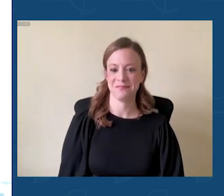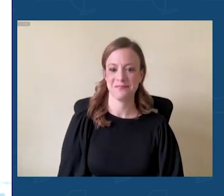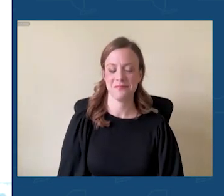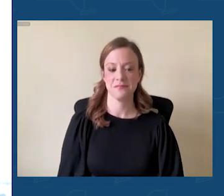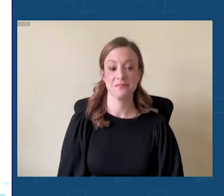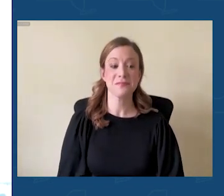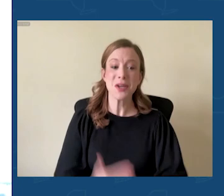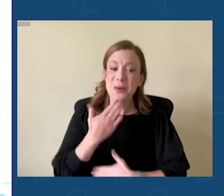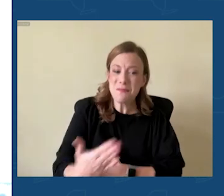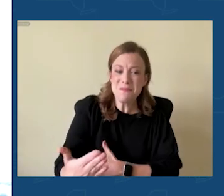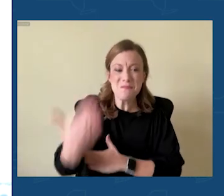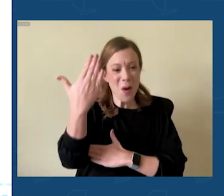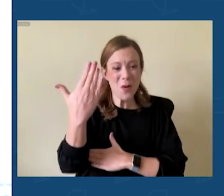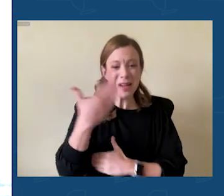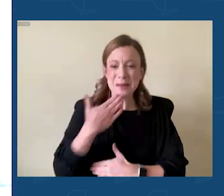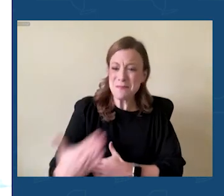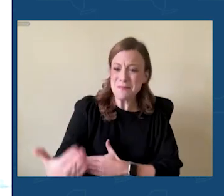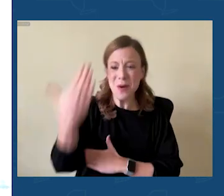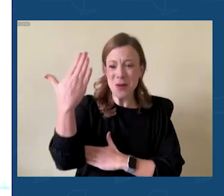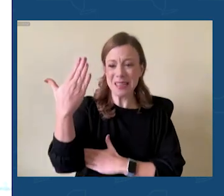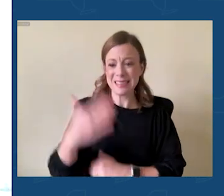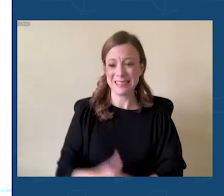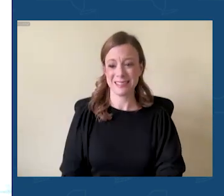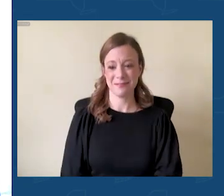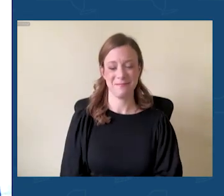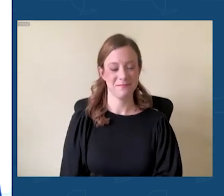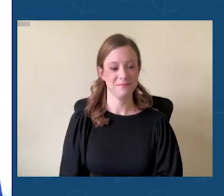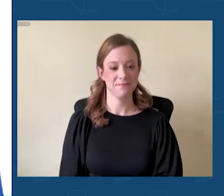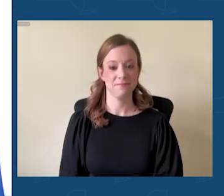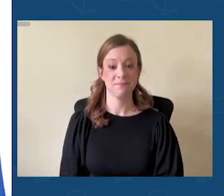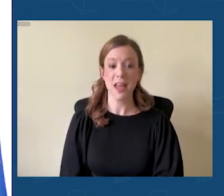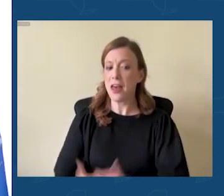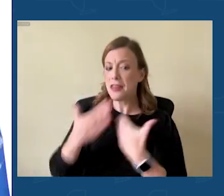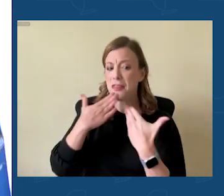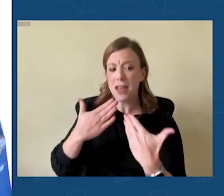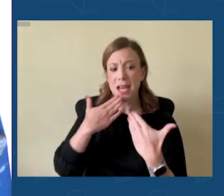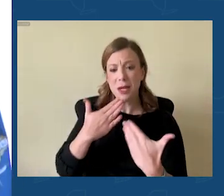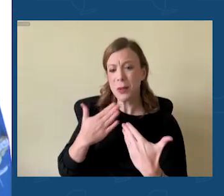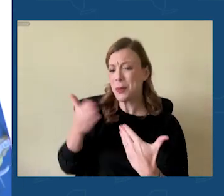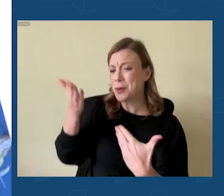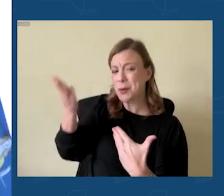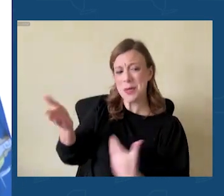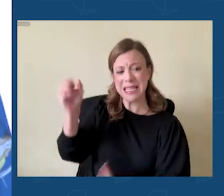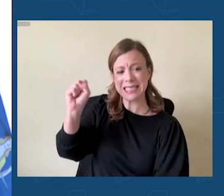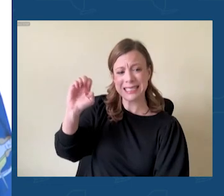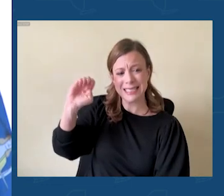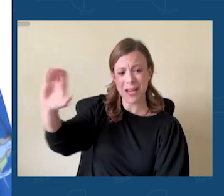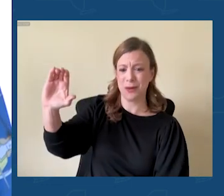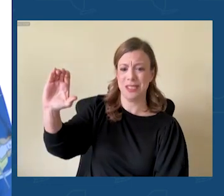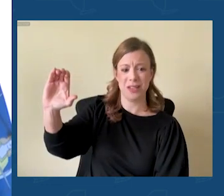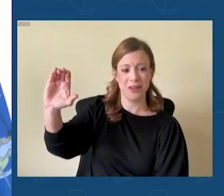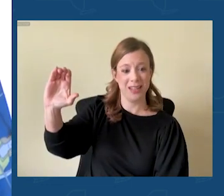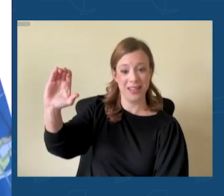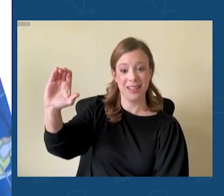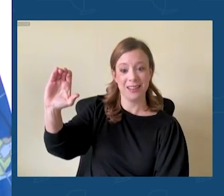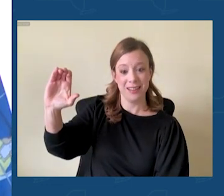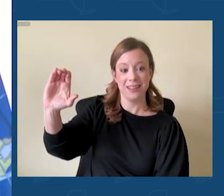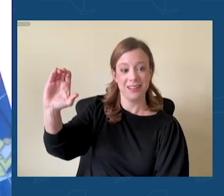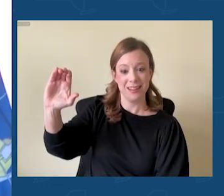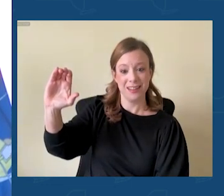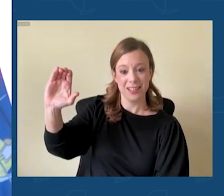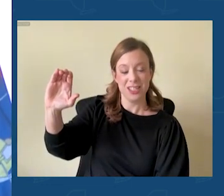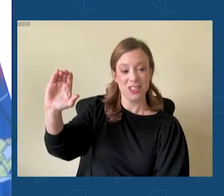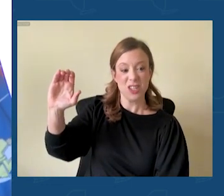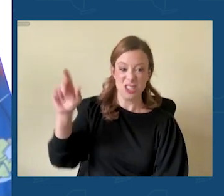Good morning. Good morning. And thank you, Mr. Secretary. He started the day probably in one of the 5 boroughs, if I